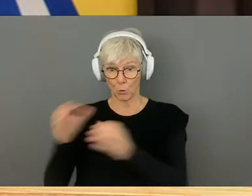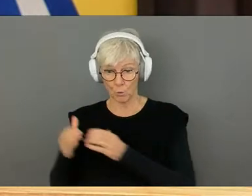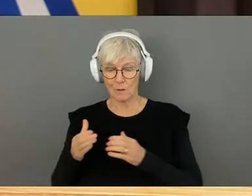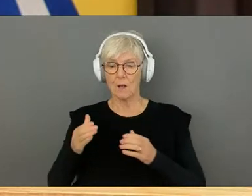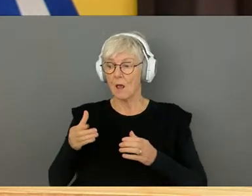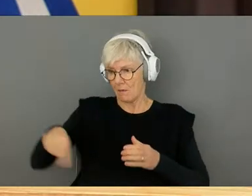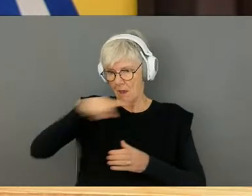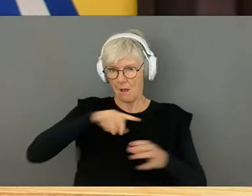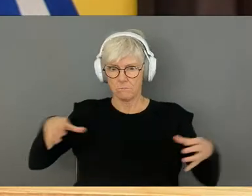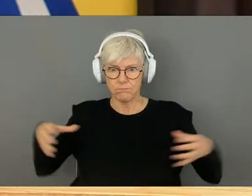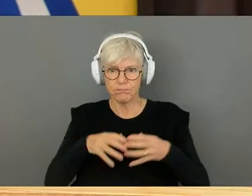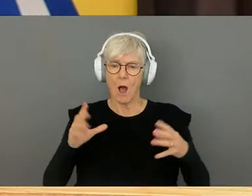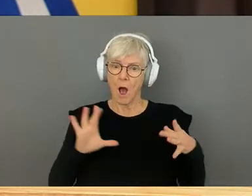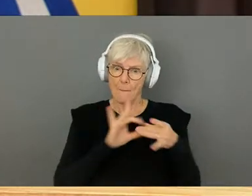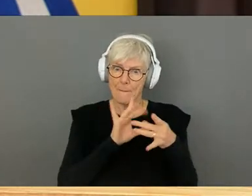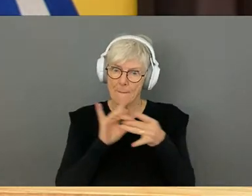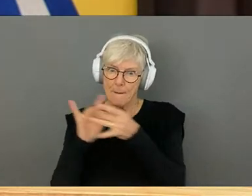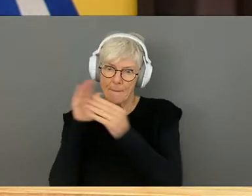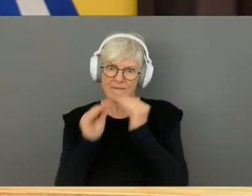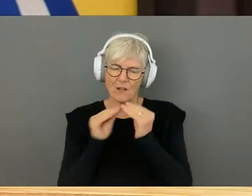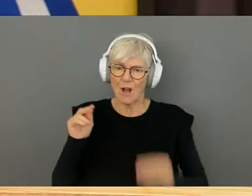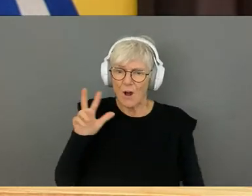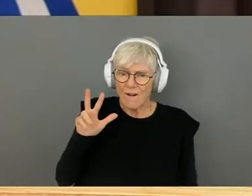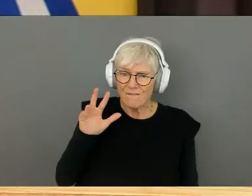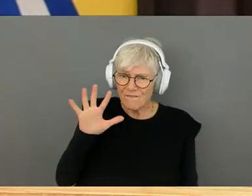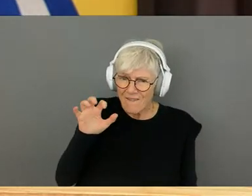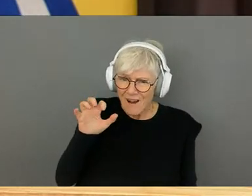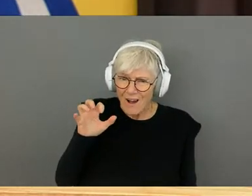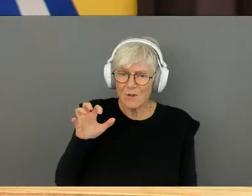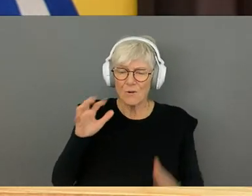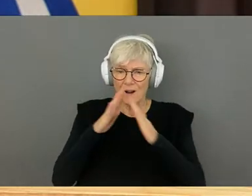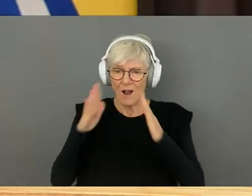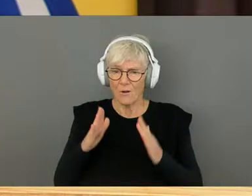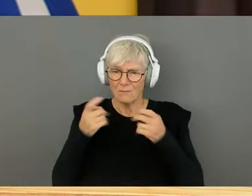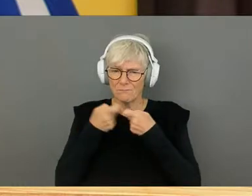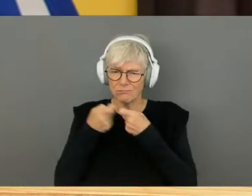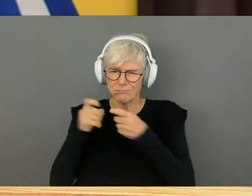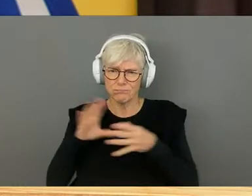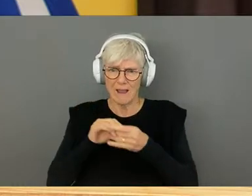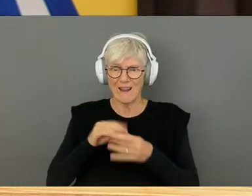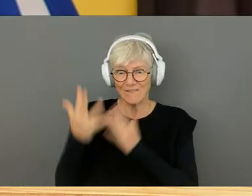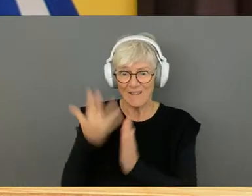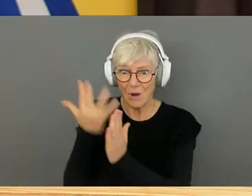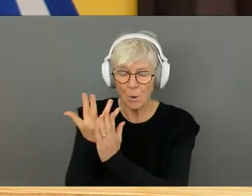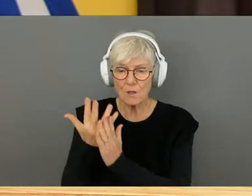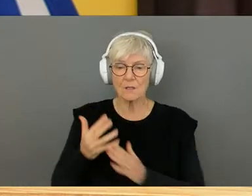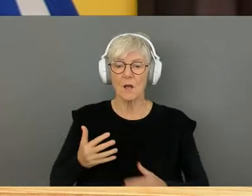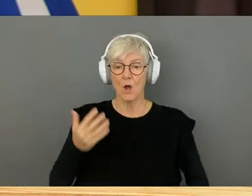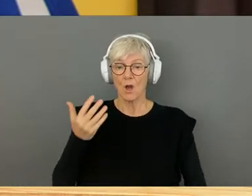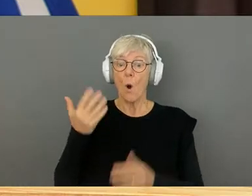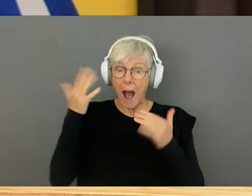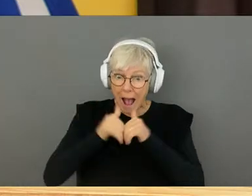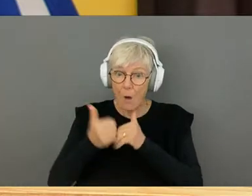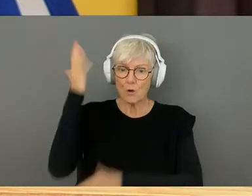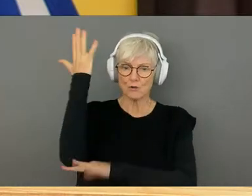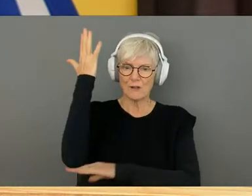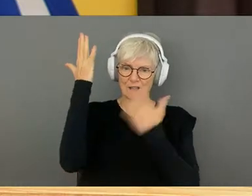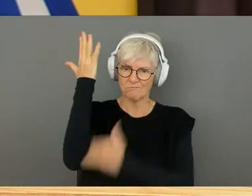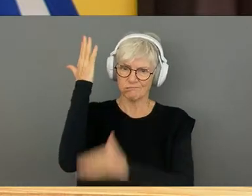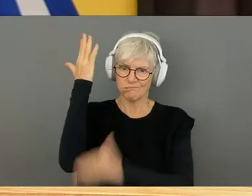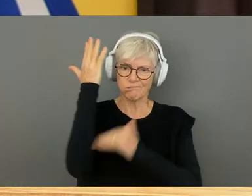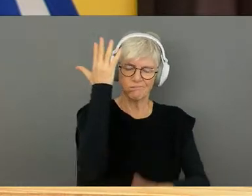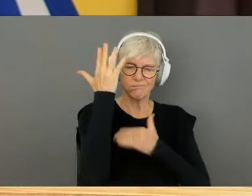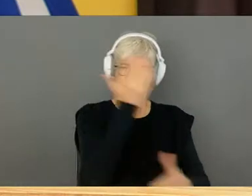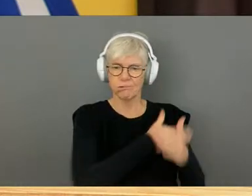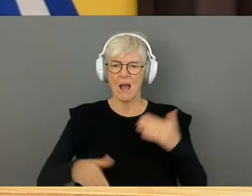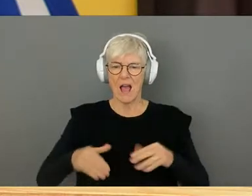500 customers in a 14-hour period by removing 20 large trees and repairing multiple cross arms and